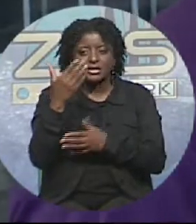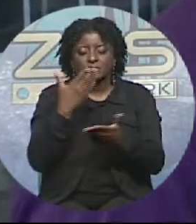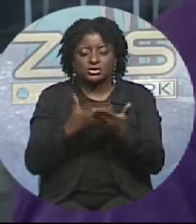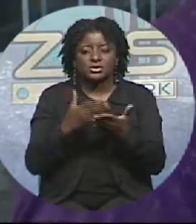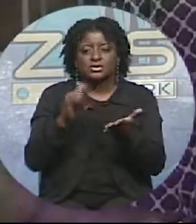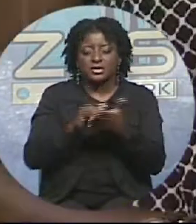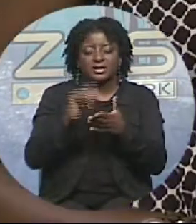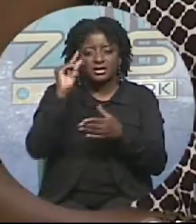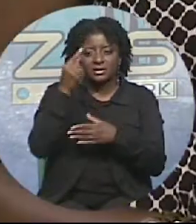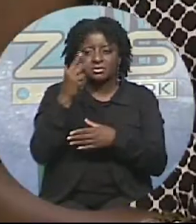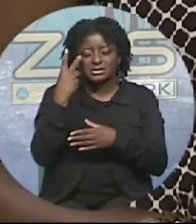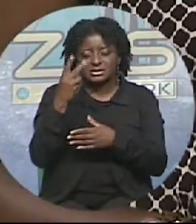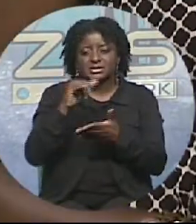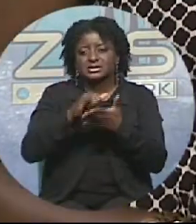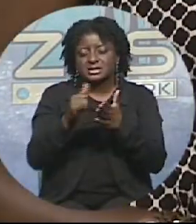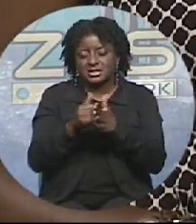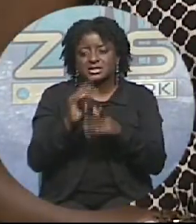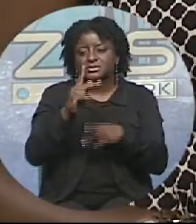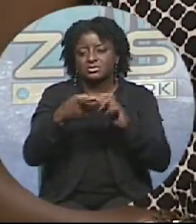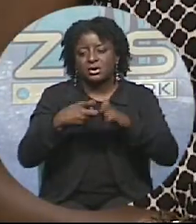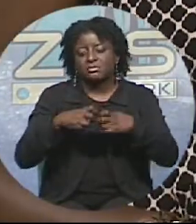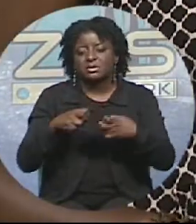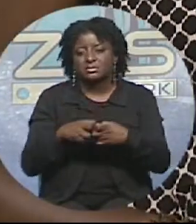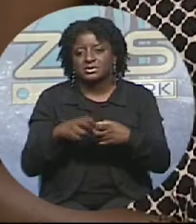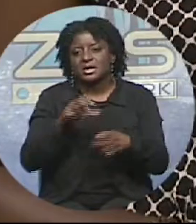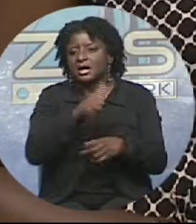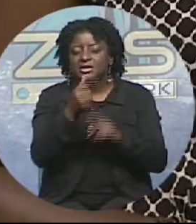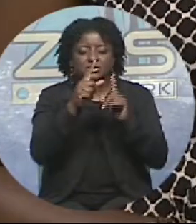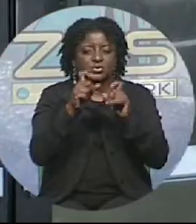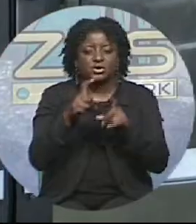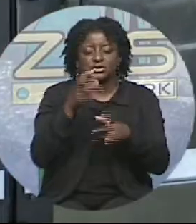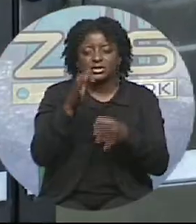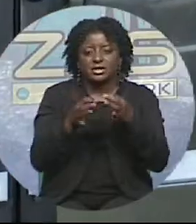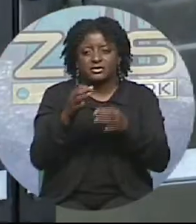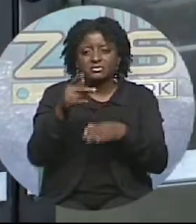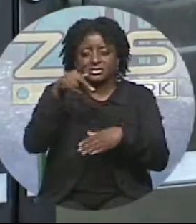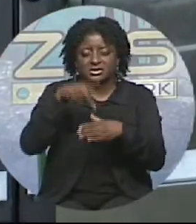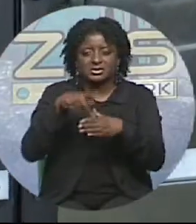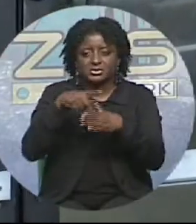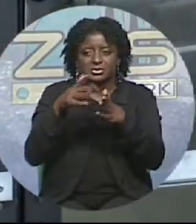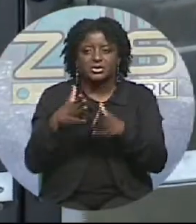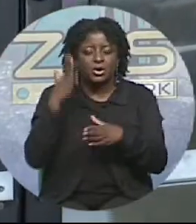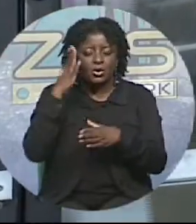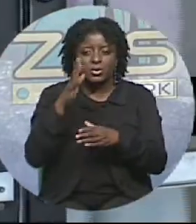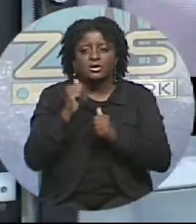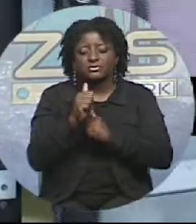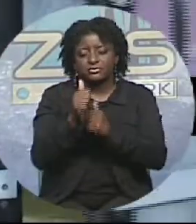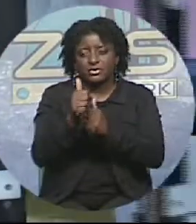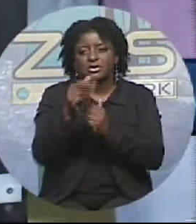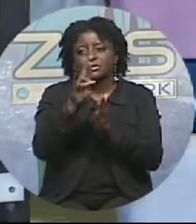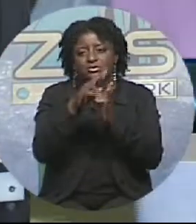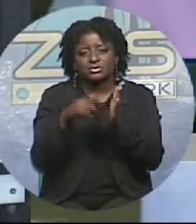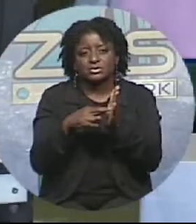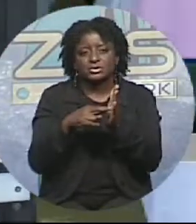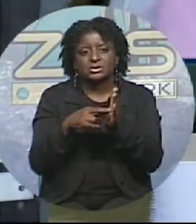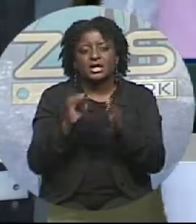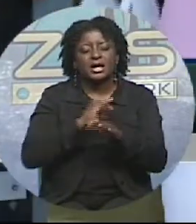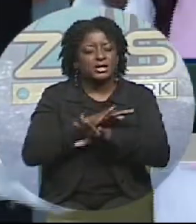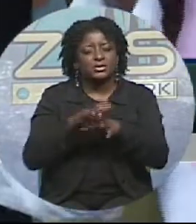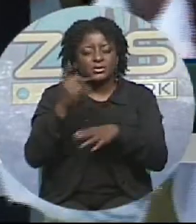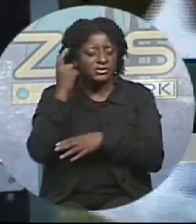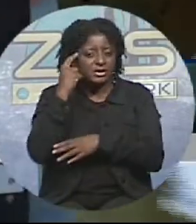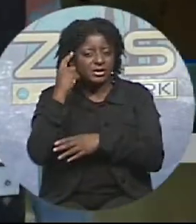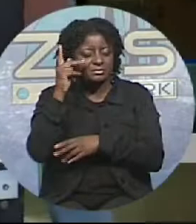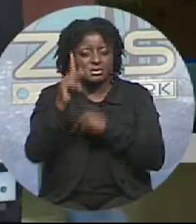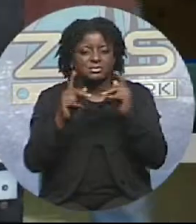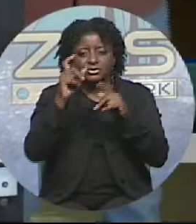problems that are arising. Others question whether recipients will comply. I don't think people should just be able to register and obtain benefits.